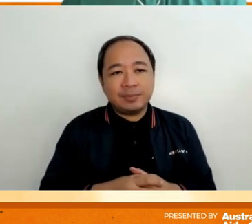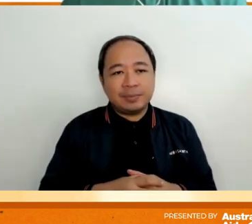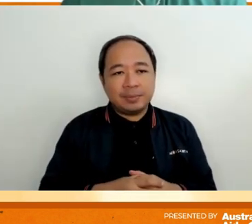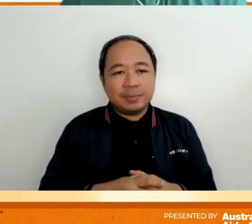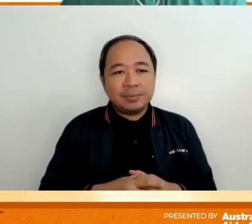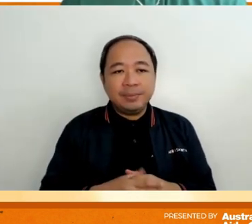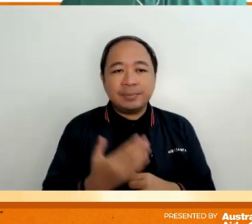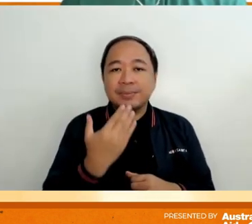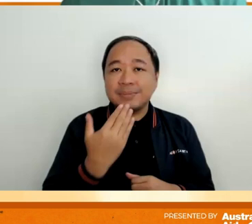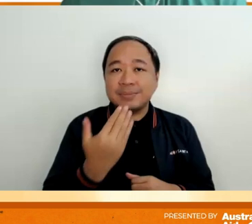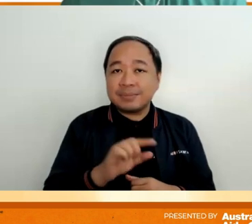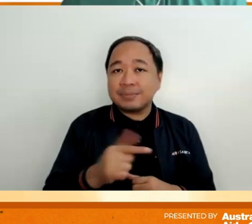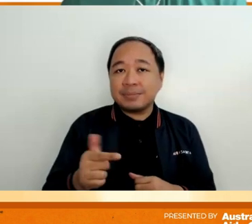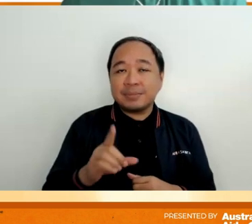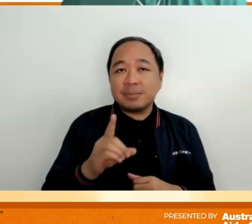Dr. Dumlao?